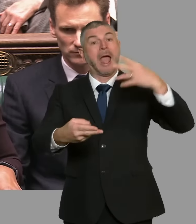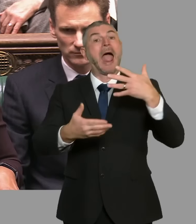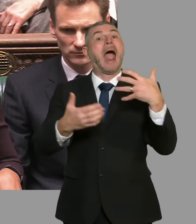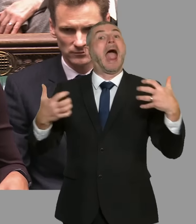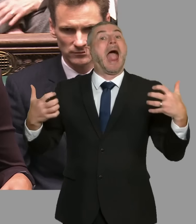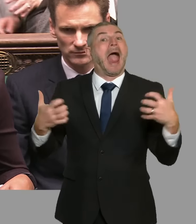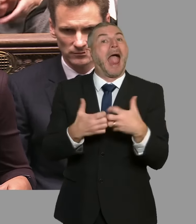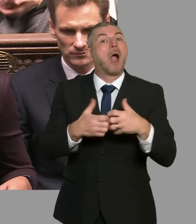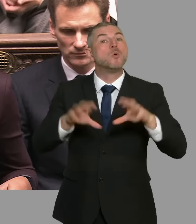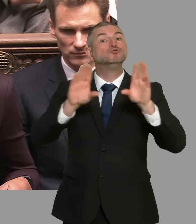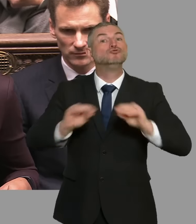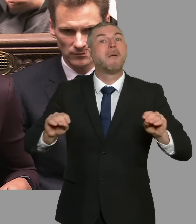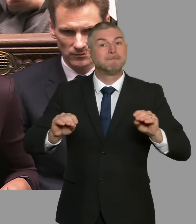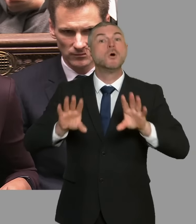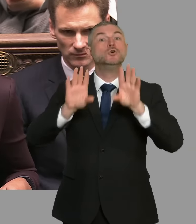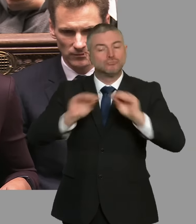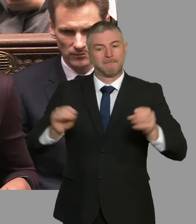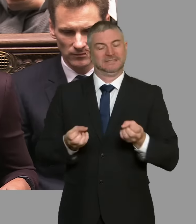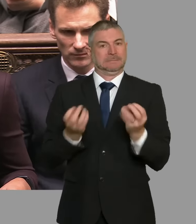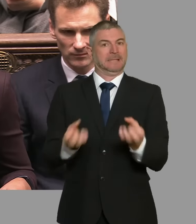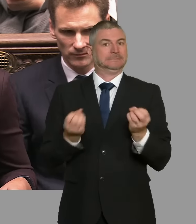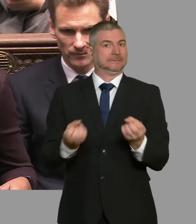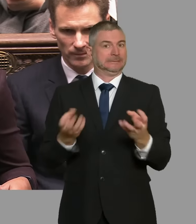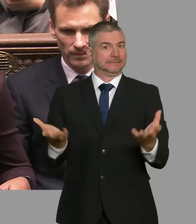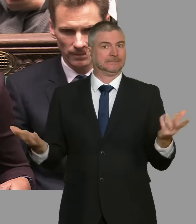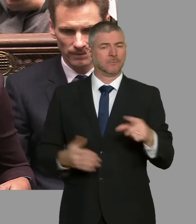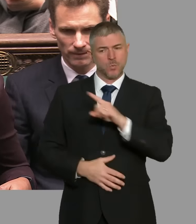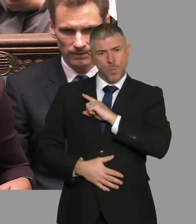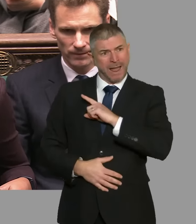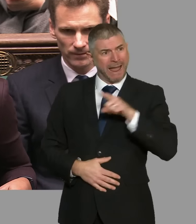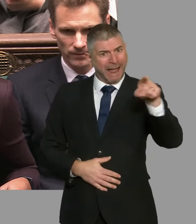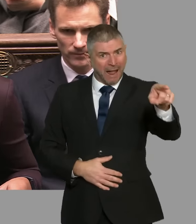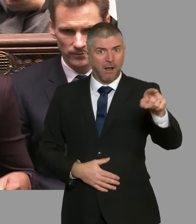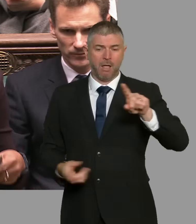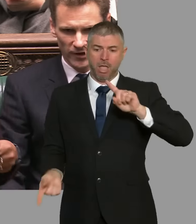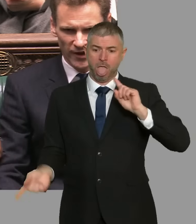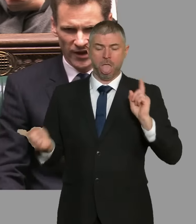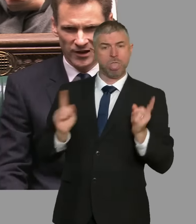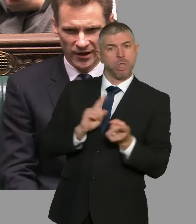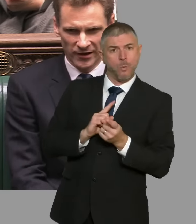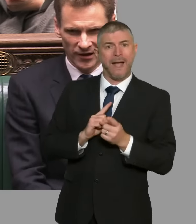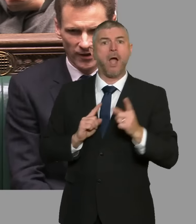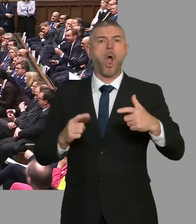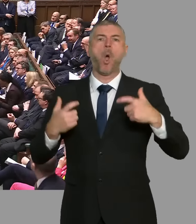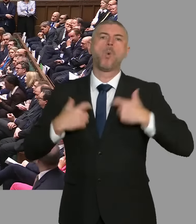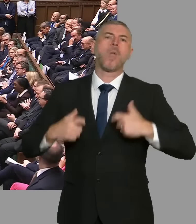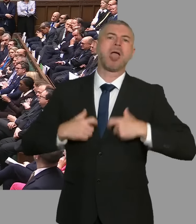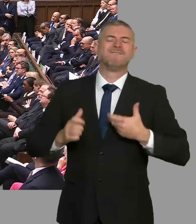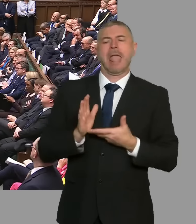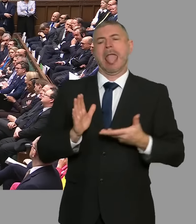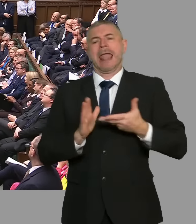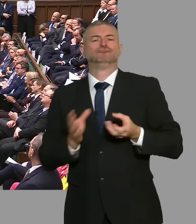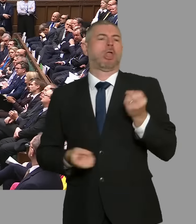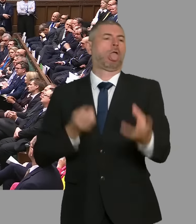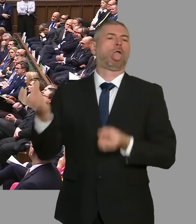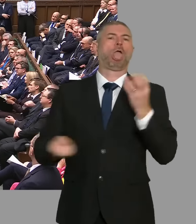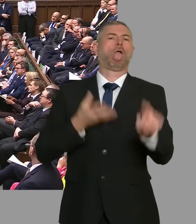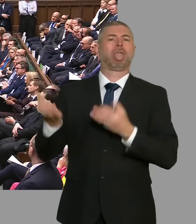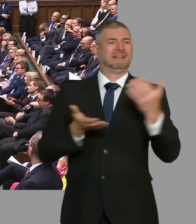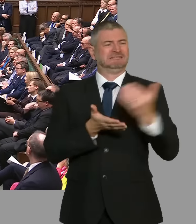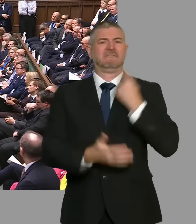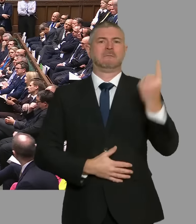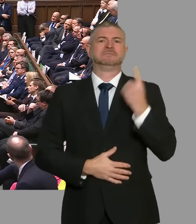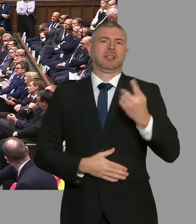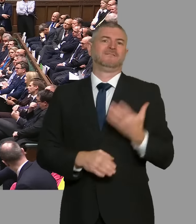Minister instead offering welfare giveaways to save his own skin? Well, Mr. Speaker, I'll tell the Leader of the Opposition